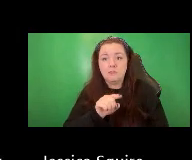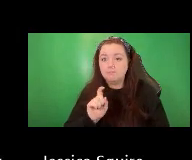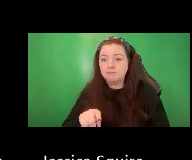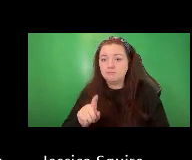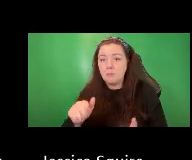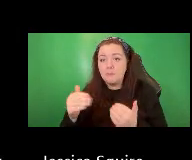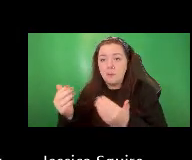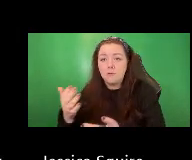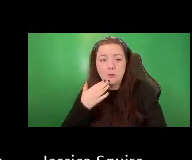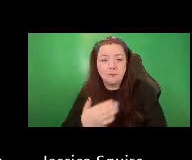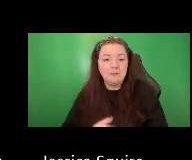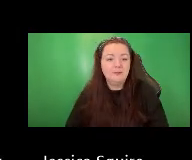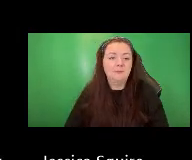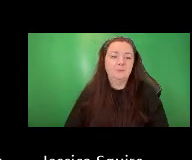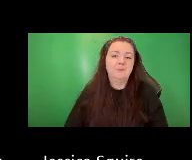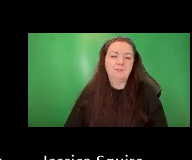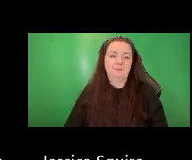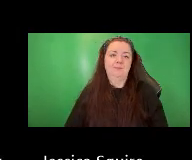slide.